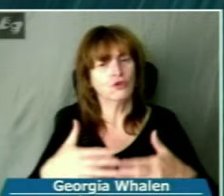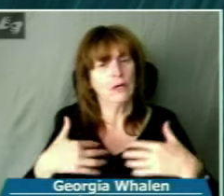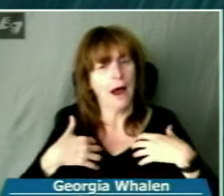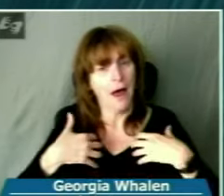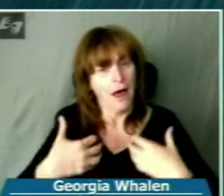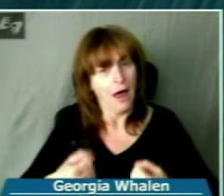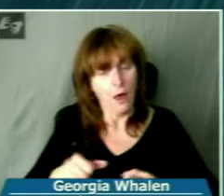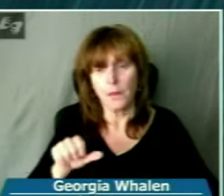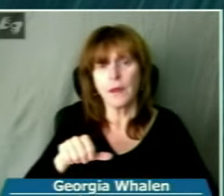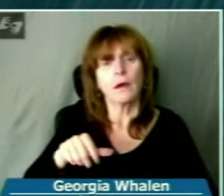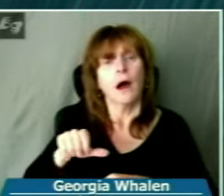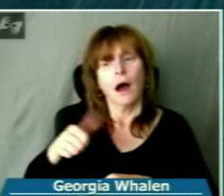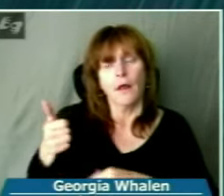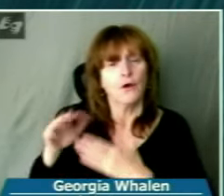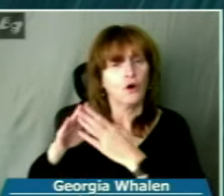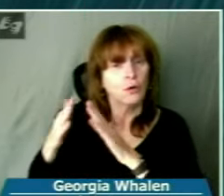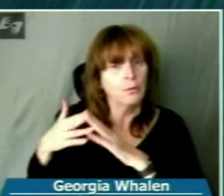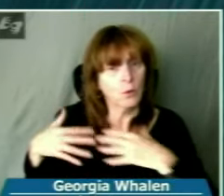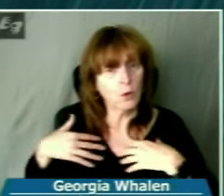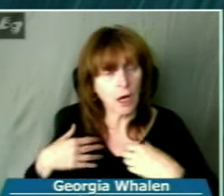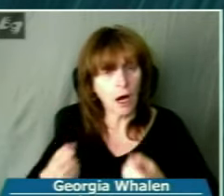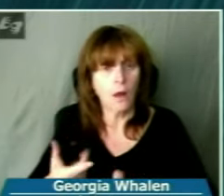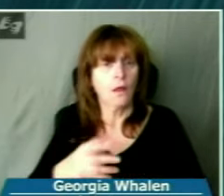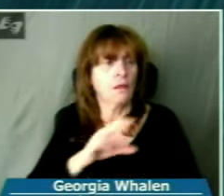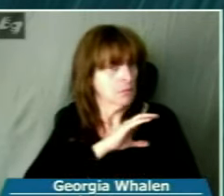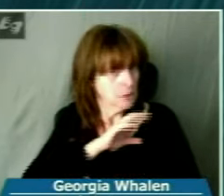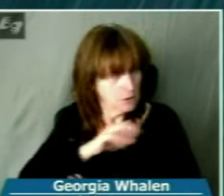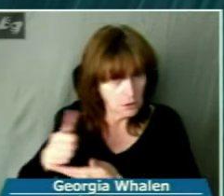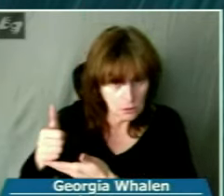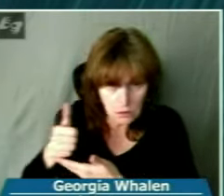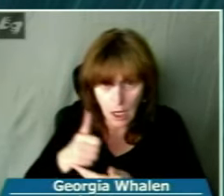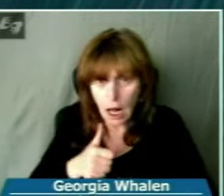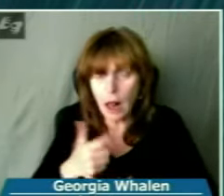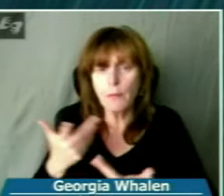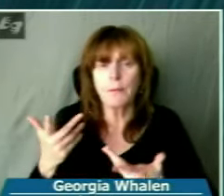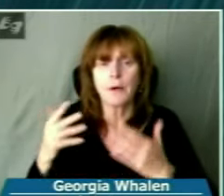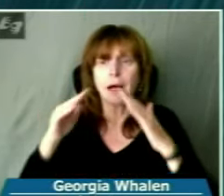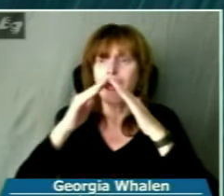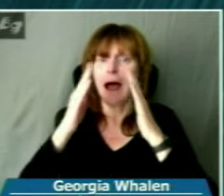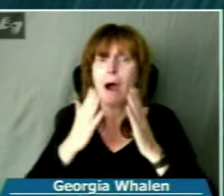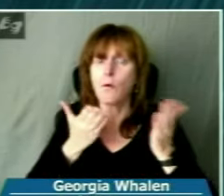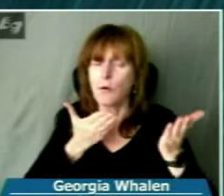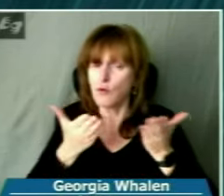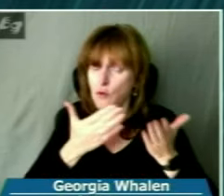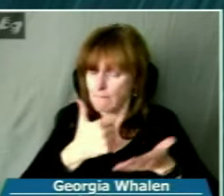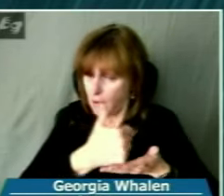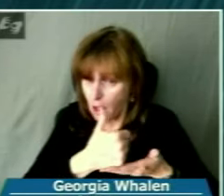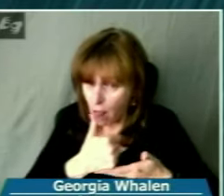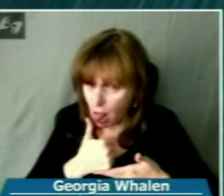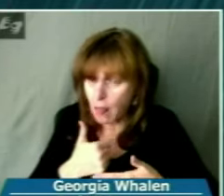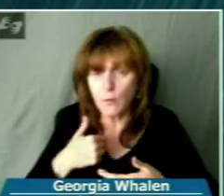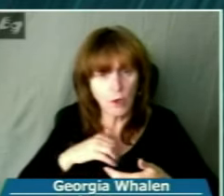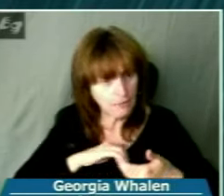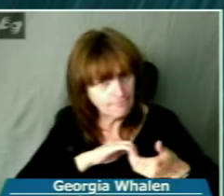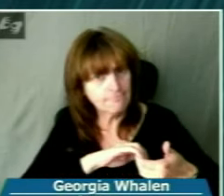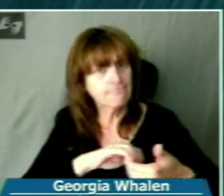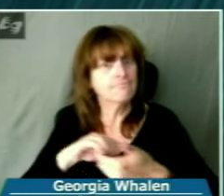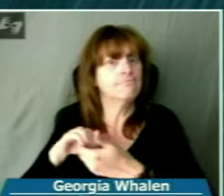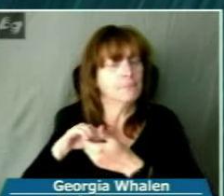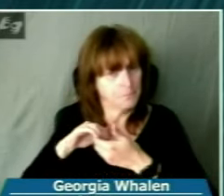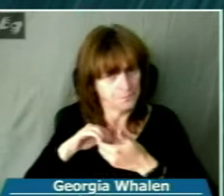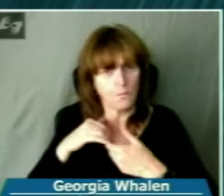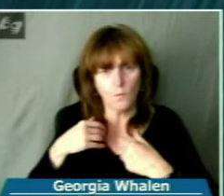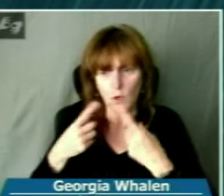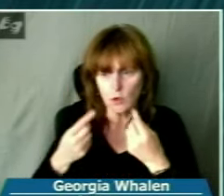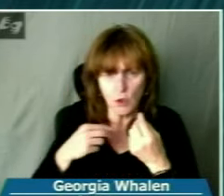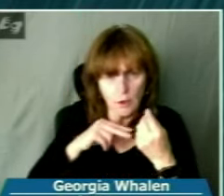with police, our housing services. We've been trying to take a very individualized approach to ensuring what are